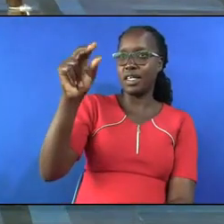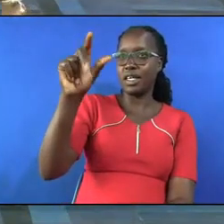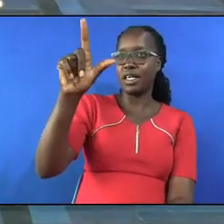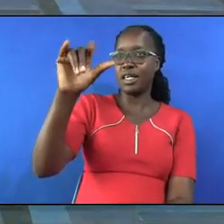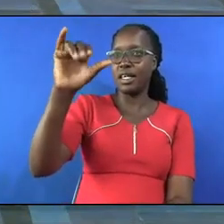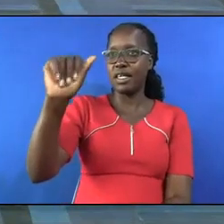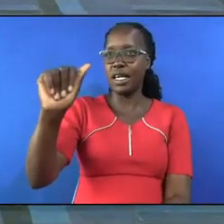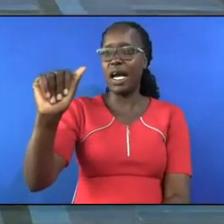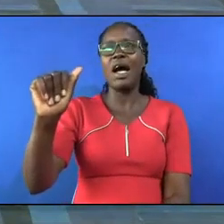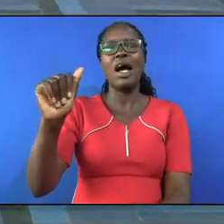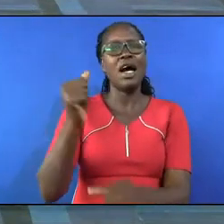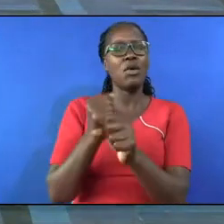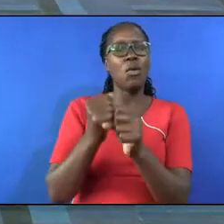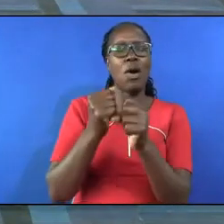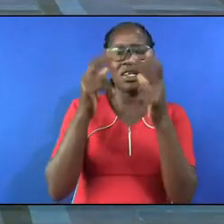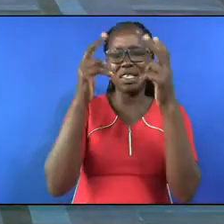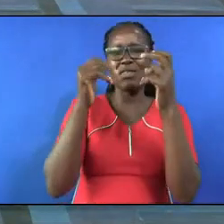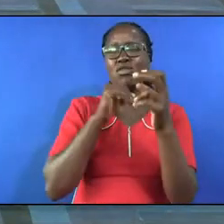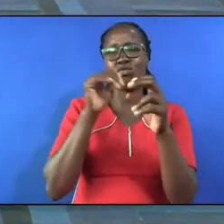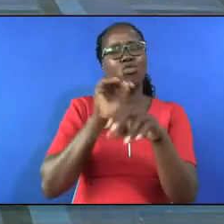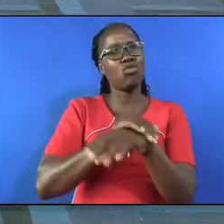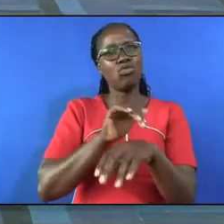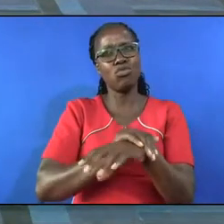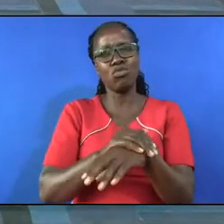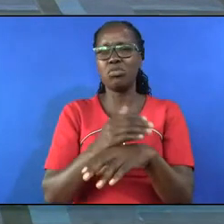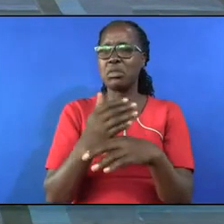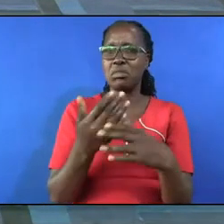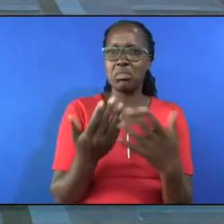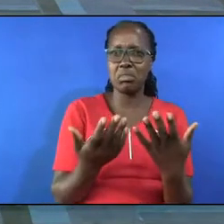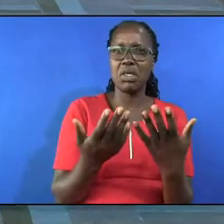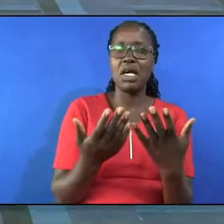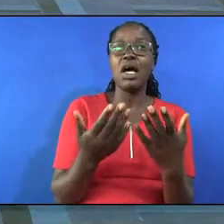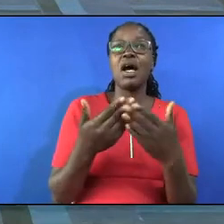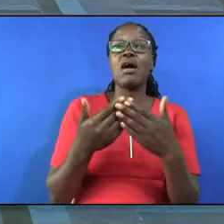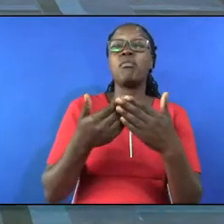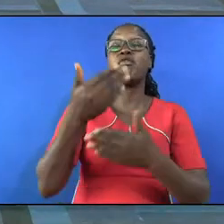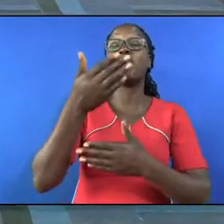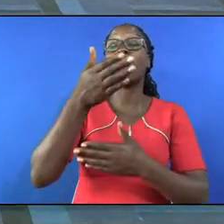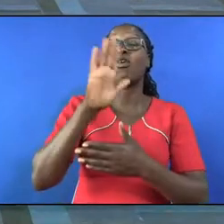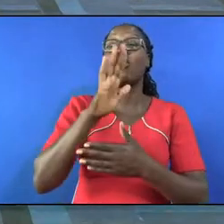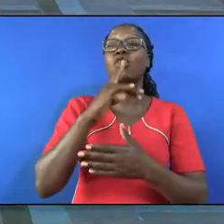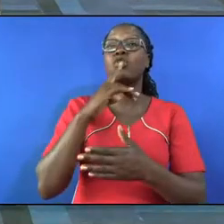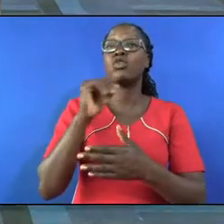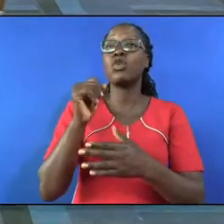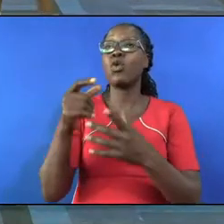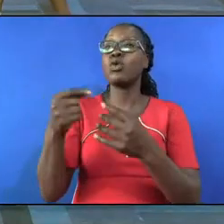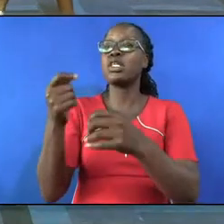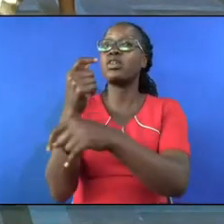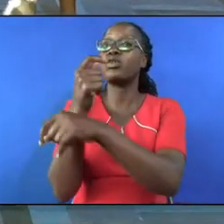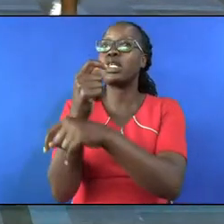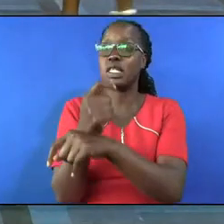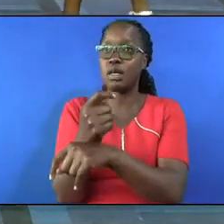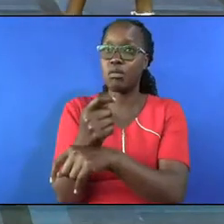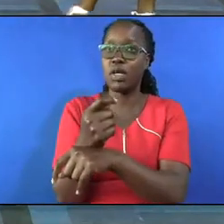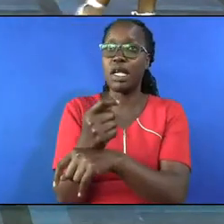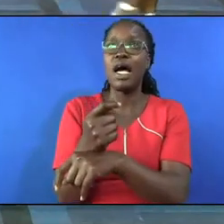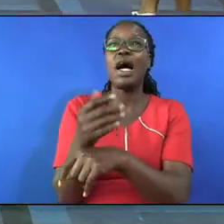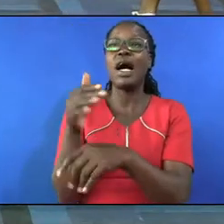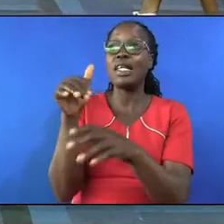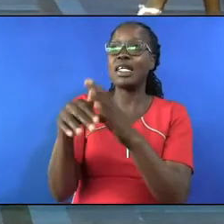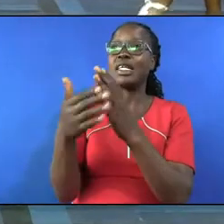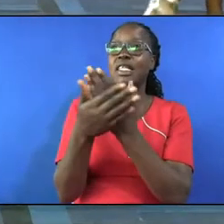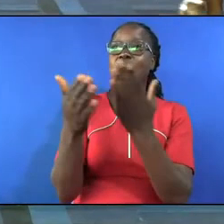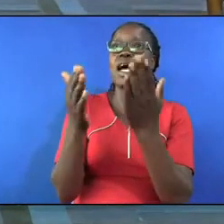Israel. And it was not so good and pleasing in the eyes of the Lord. So Joash was taken to the temple. And while at the temple,